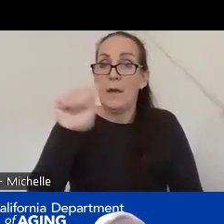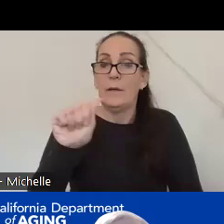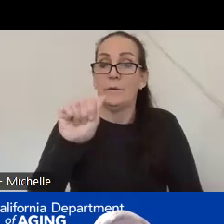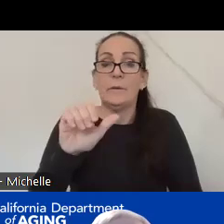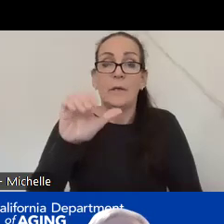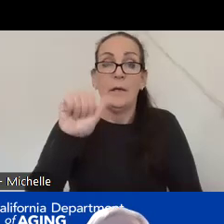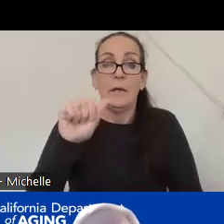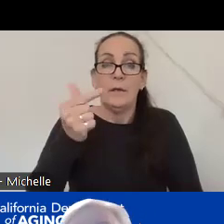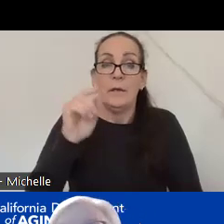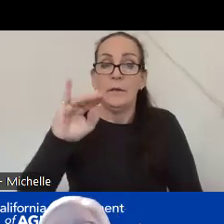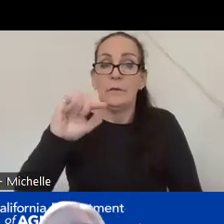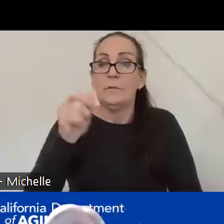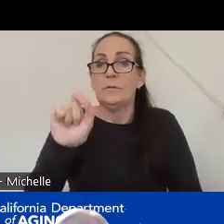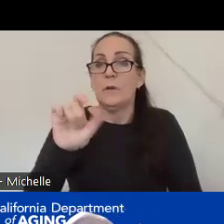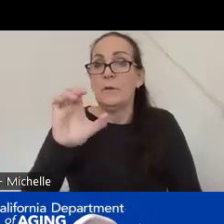@aging.ca.gov.